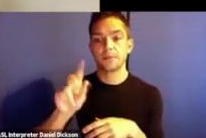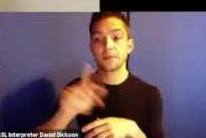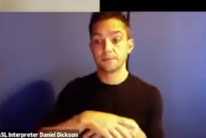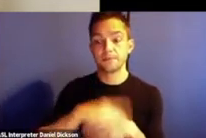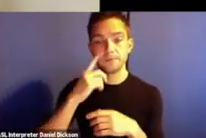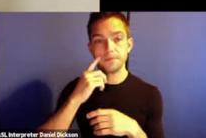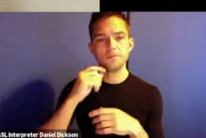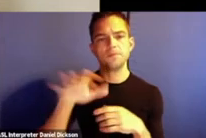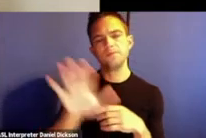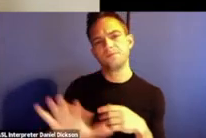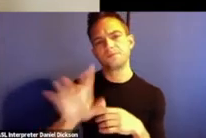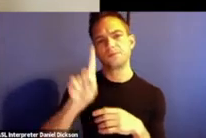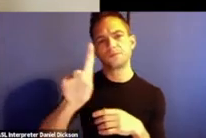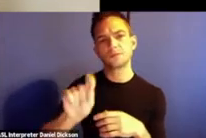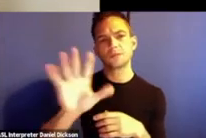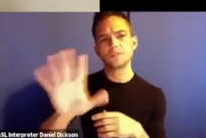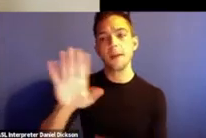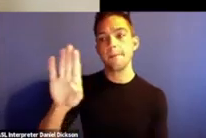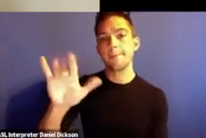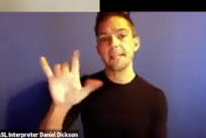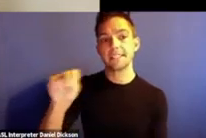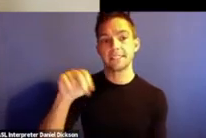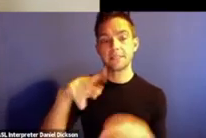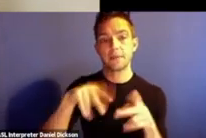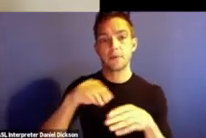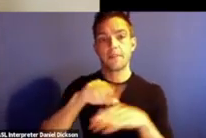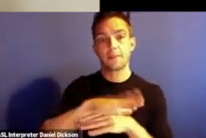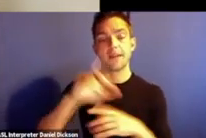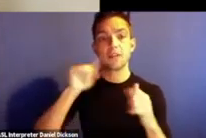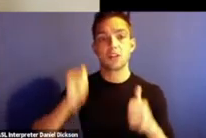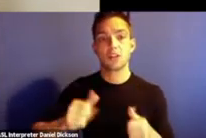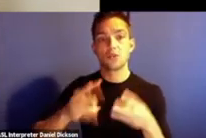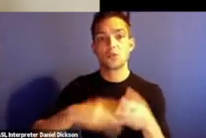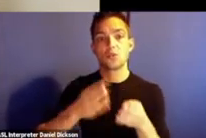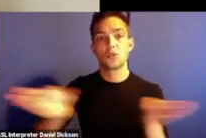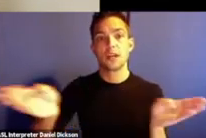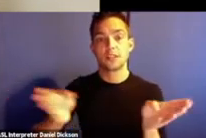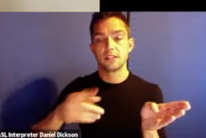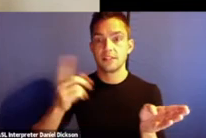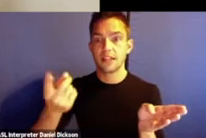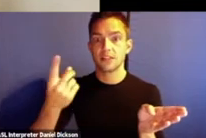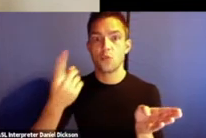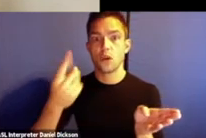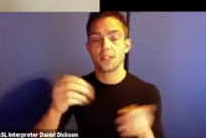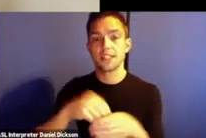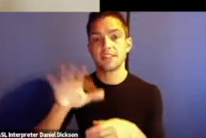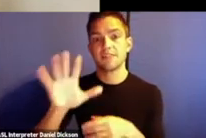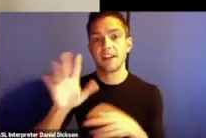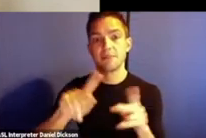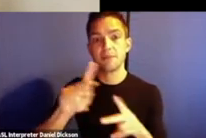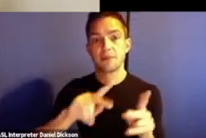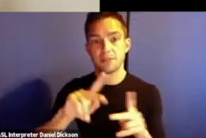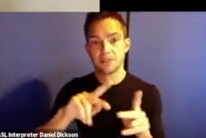There are an estimated 1.5 billion people affected by hearing loss worldwide. That's 1 in 5 people